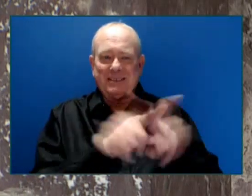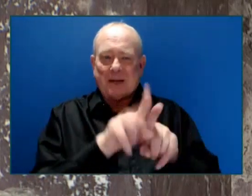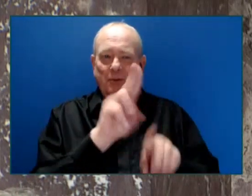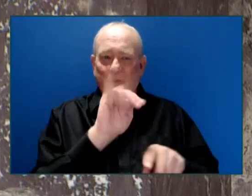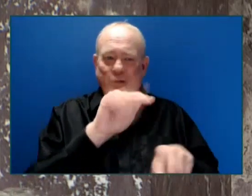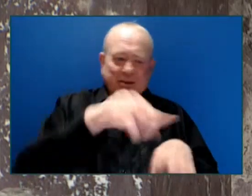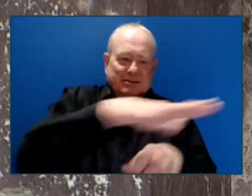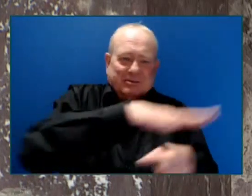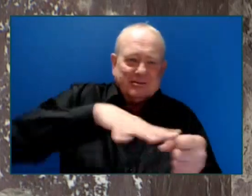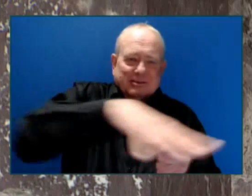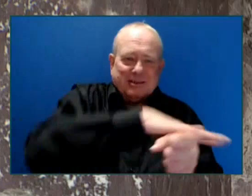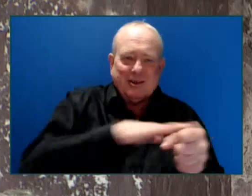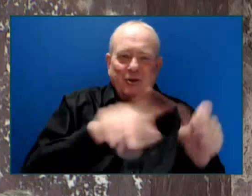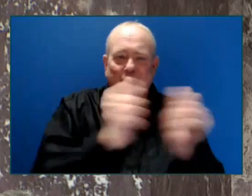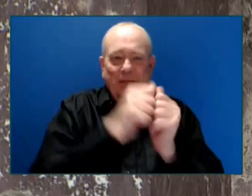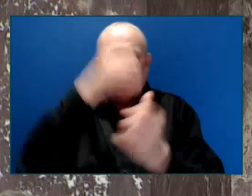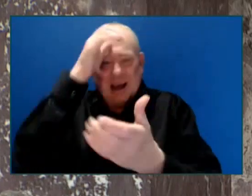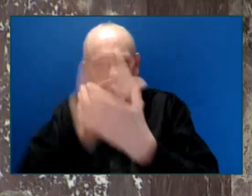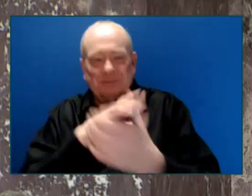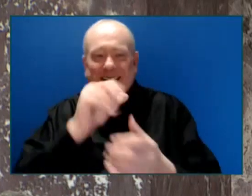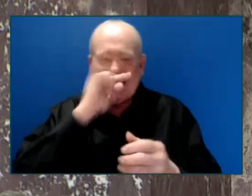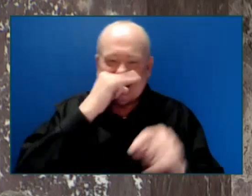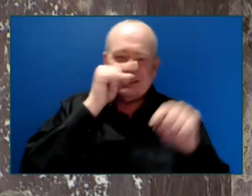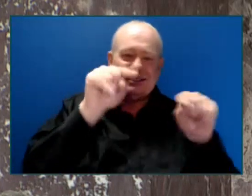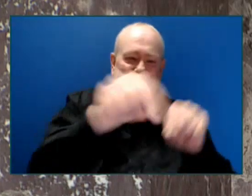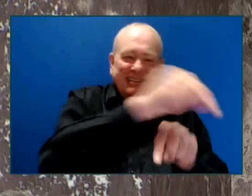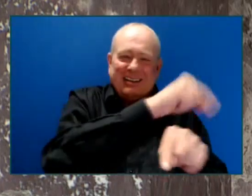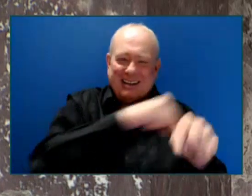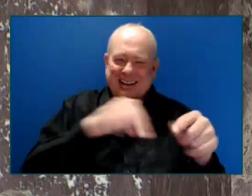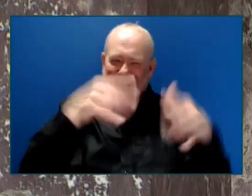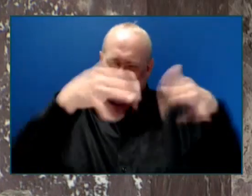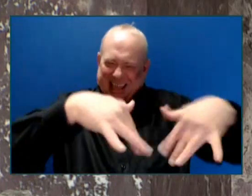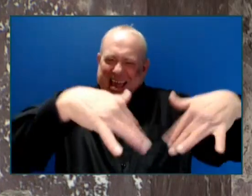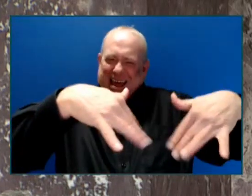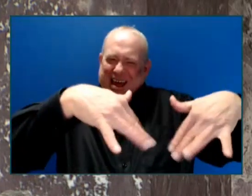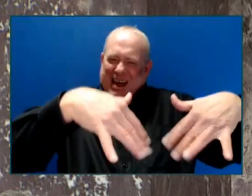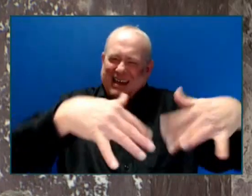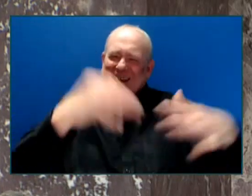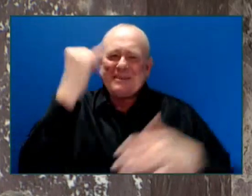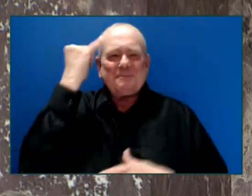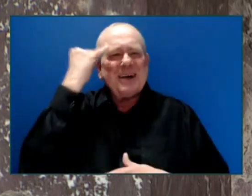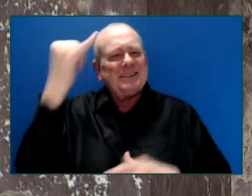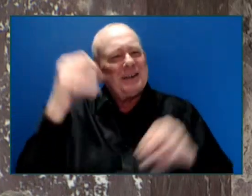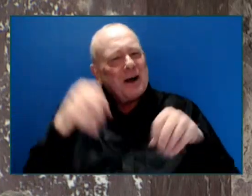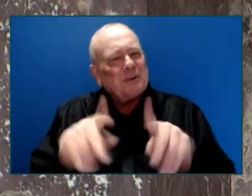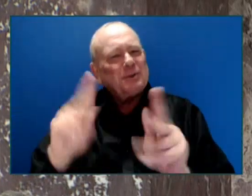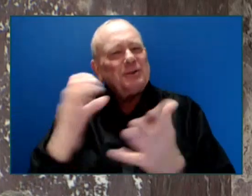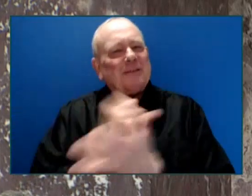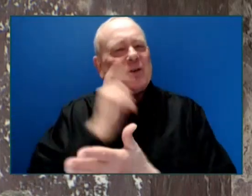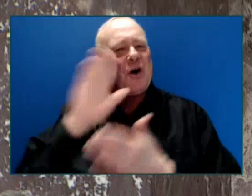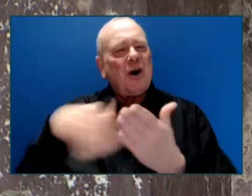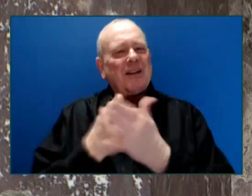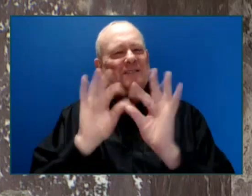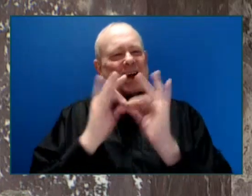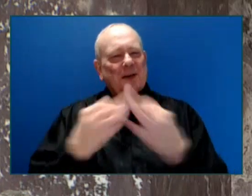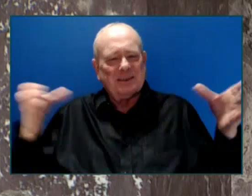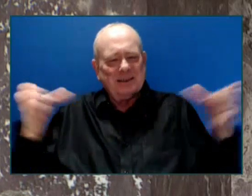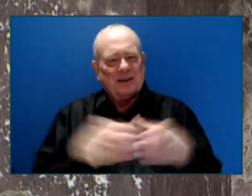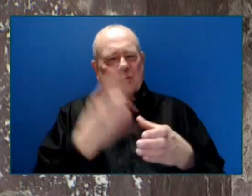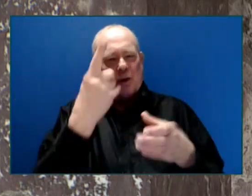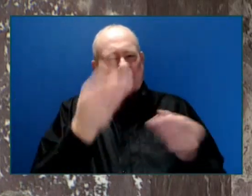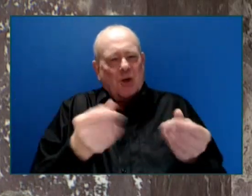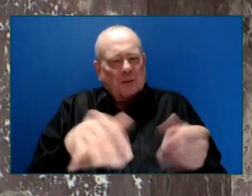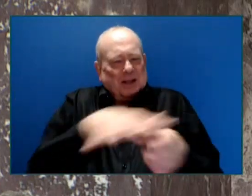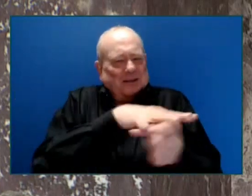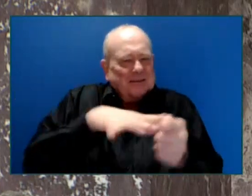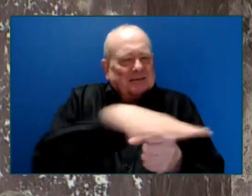Imagine the opportunity for people to be able to have all their family living with them on one site, Honourable Speaker. This is going to unlock more homes for people